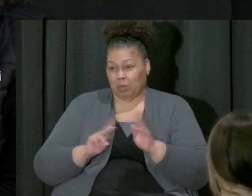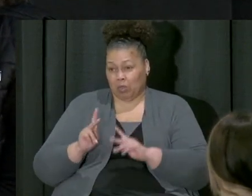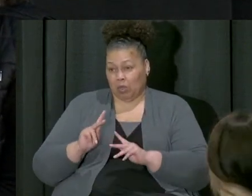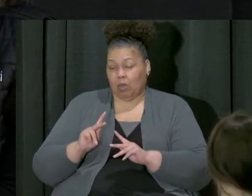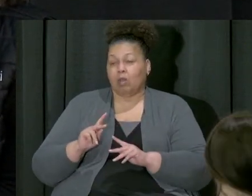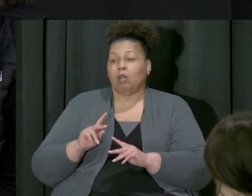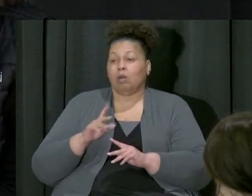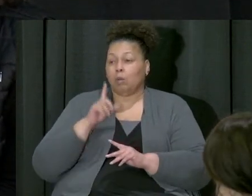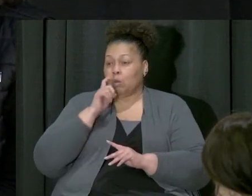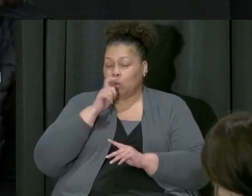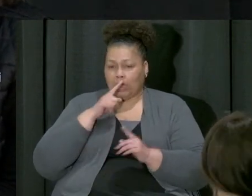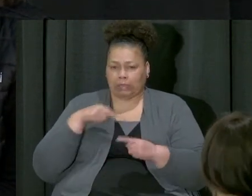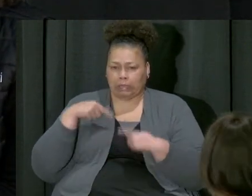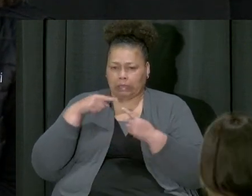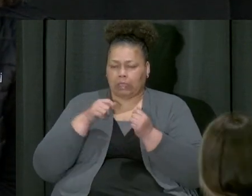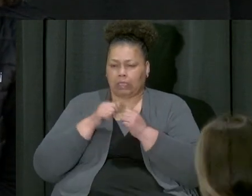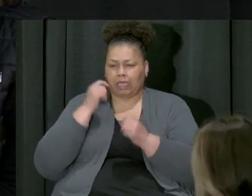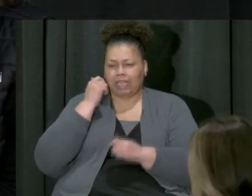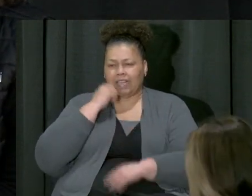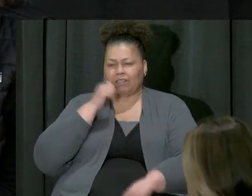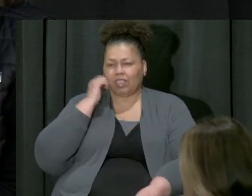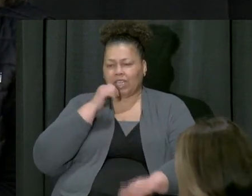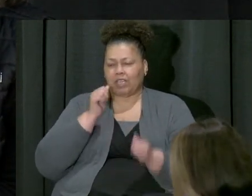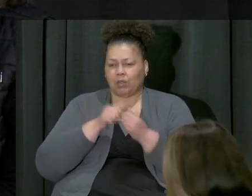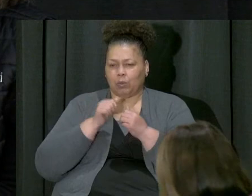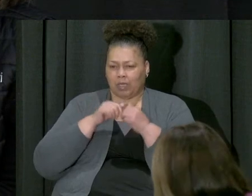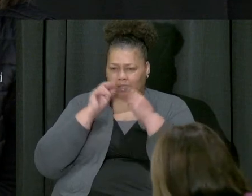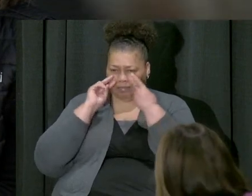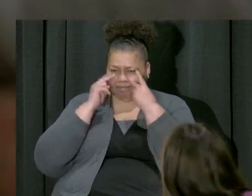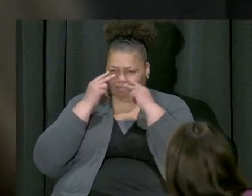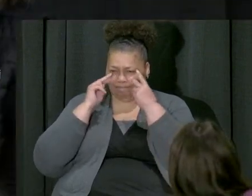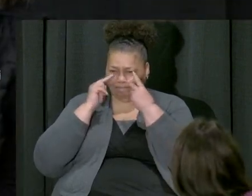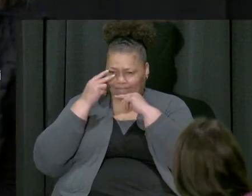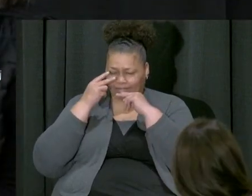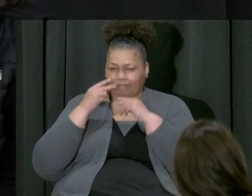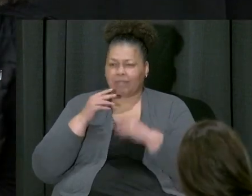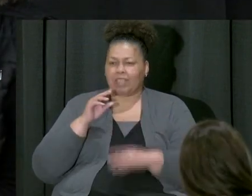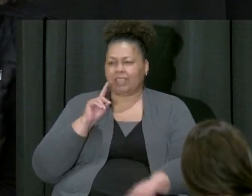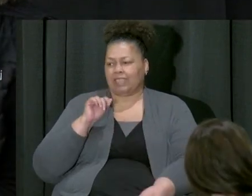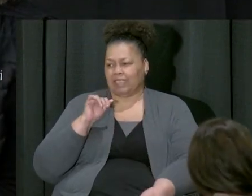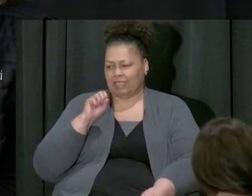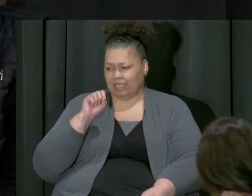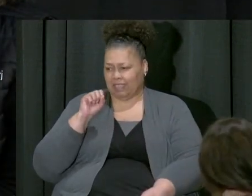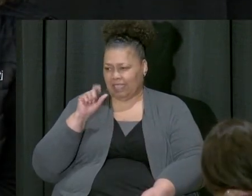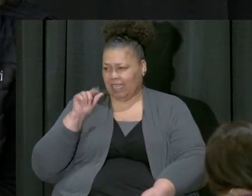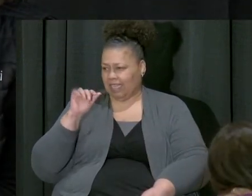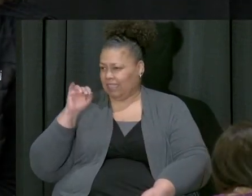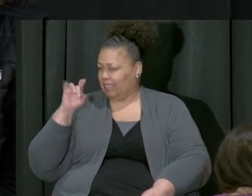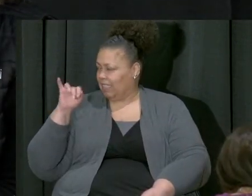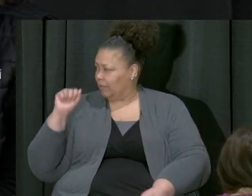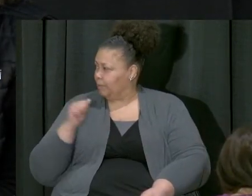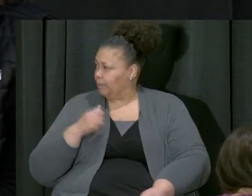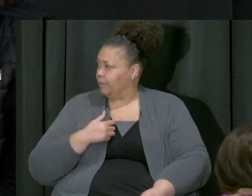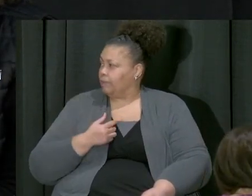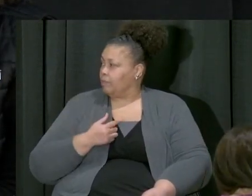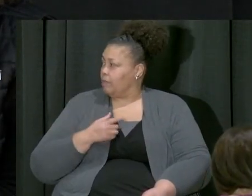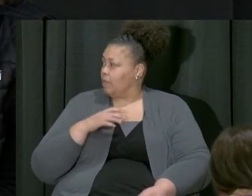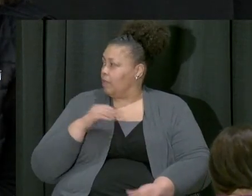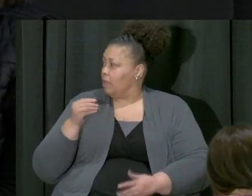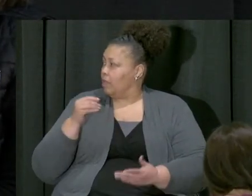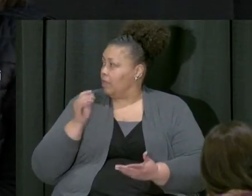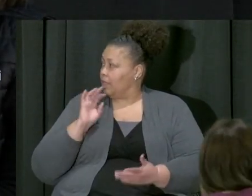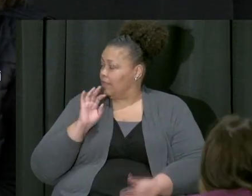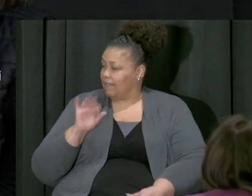are battling every day with this impairment. The federal law